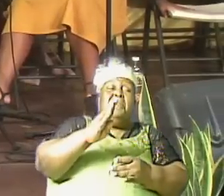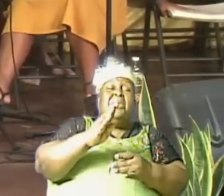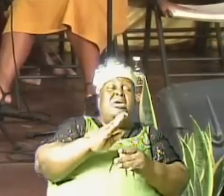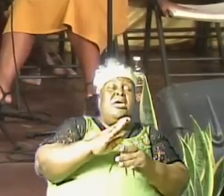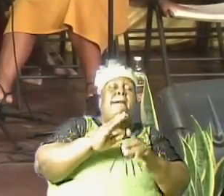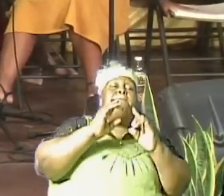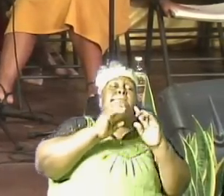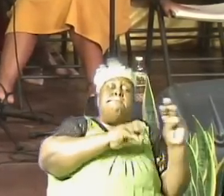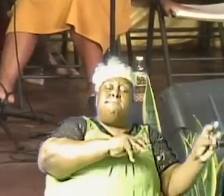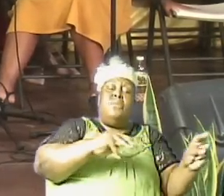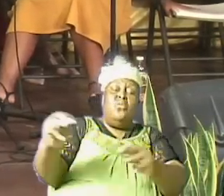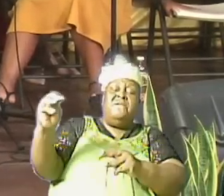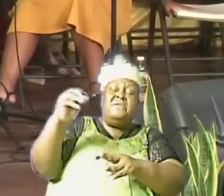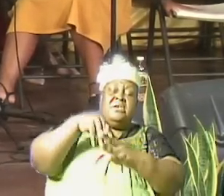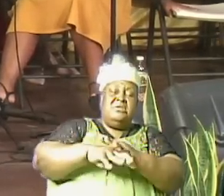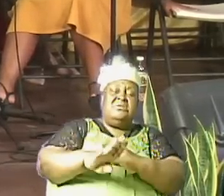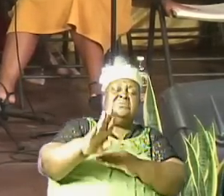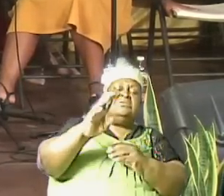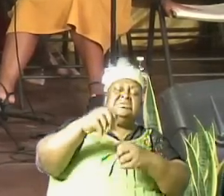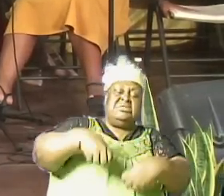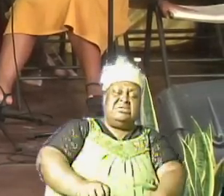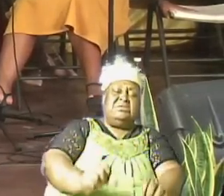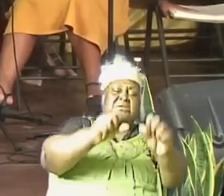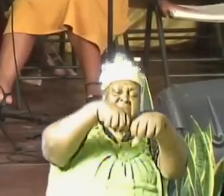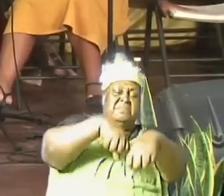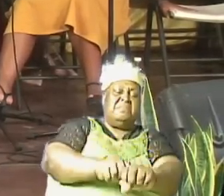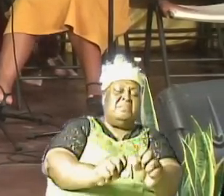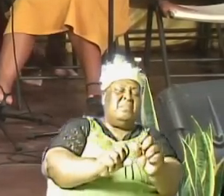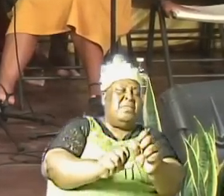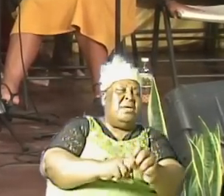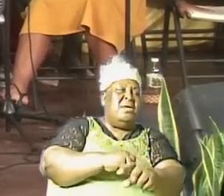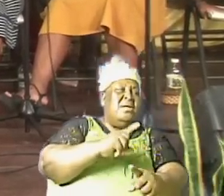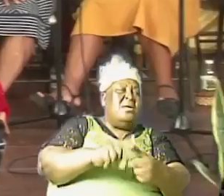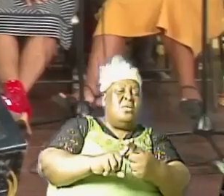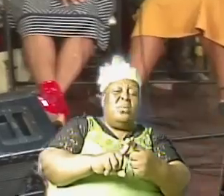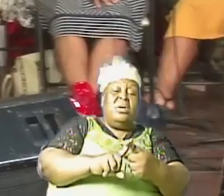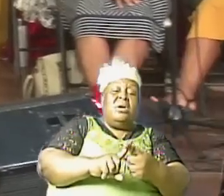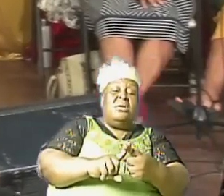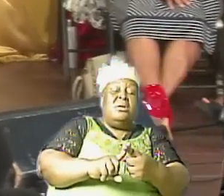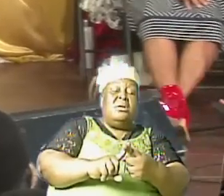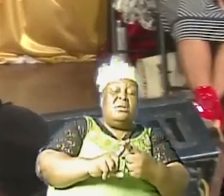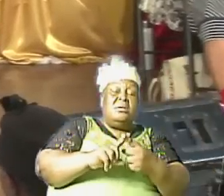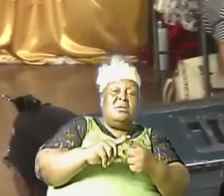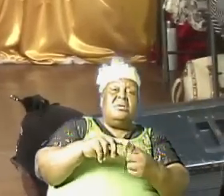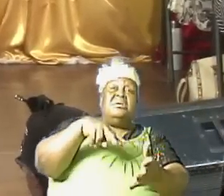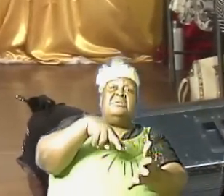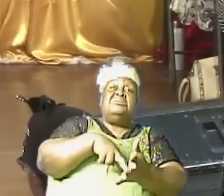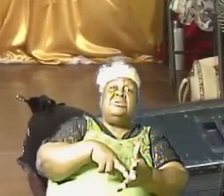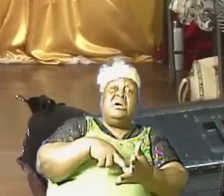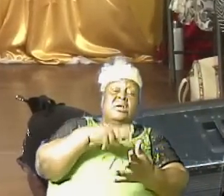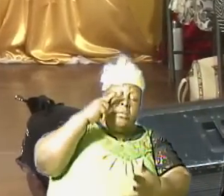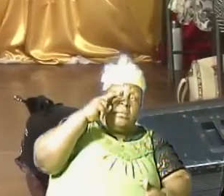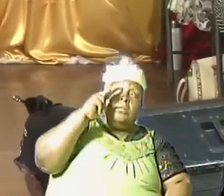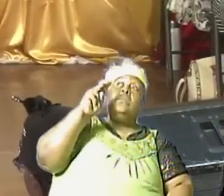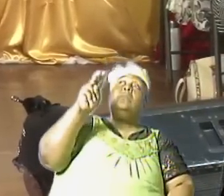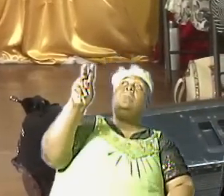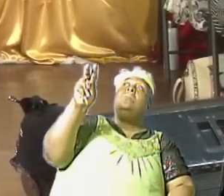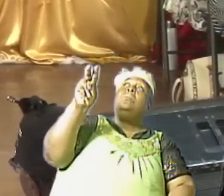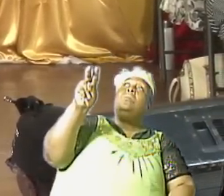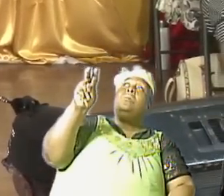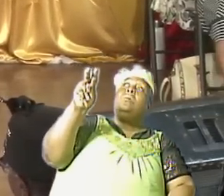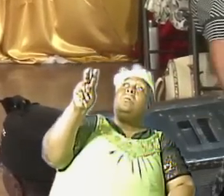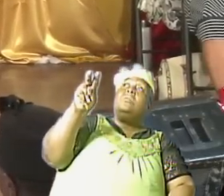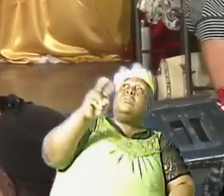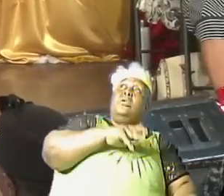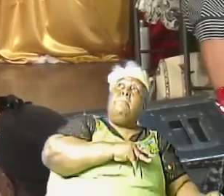be thou cast into the sea. And when he got up and looked through the window, saw